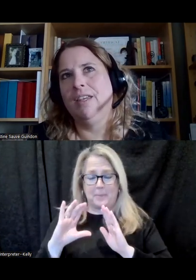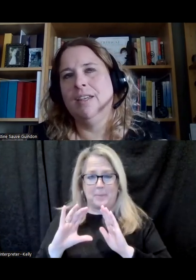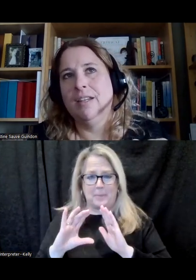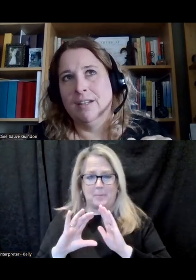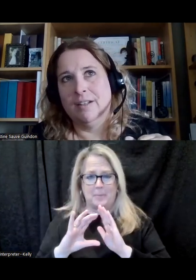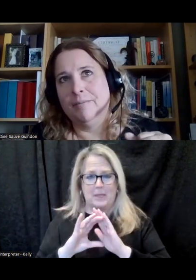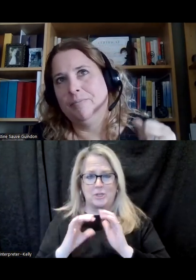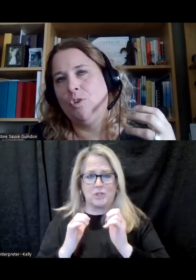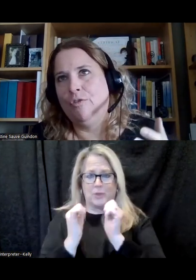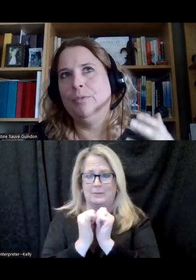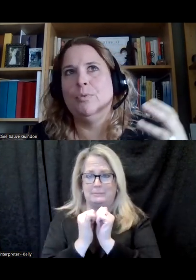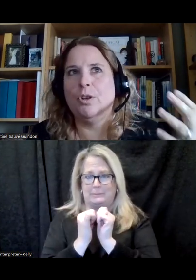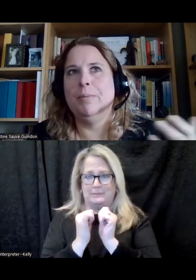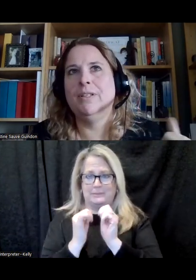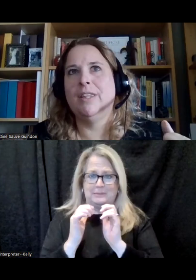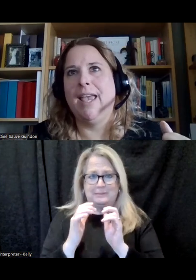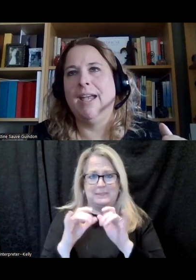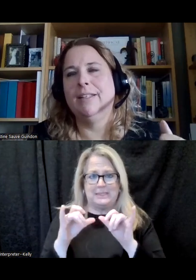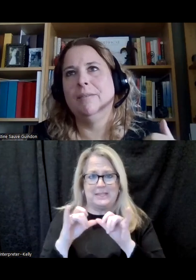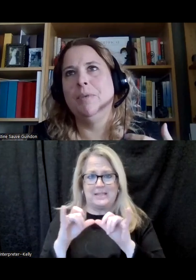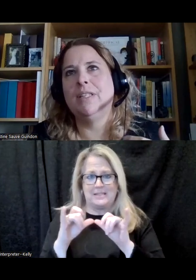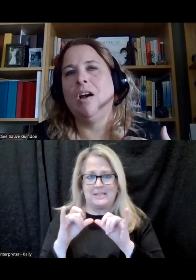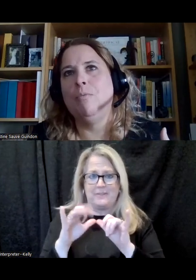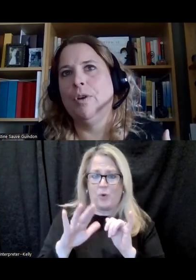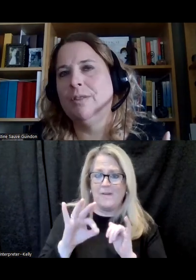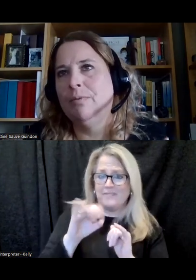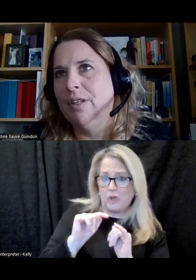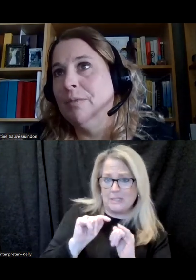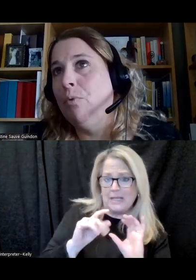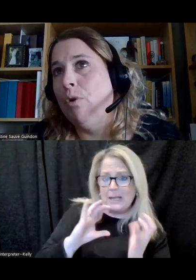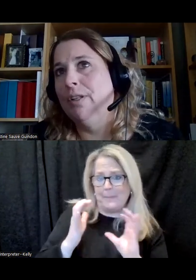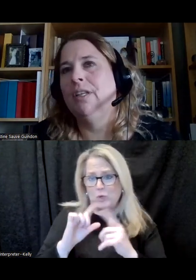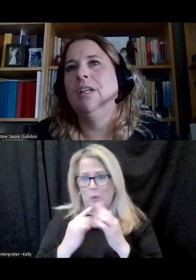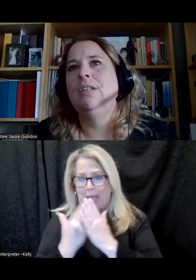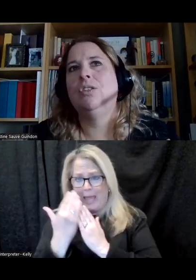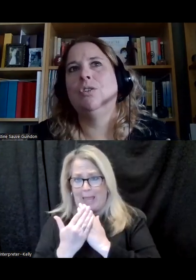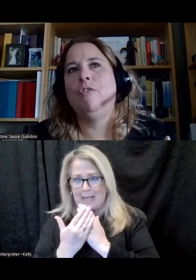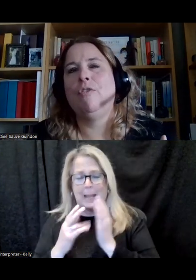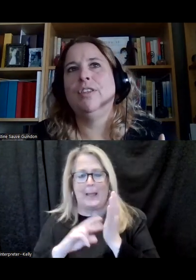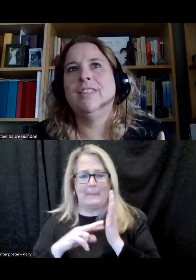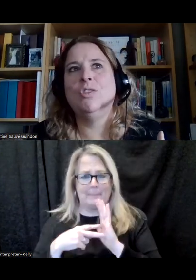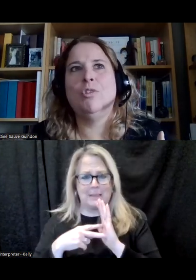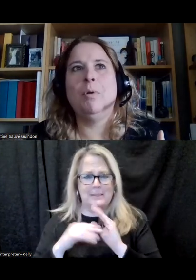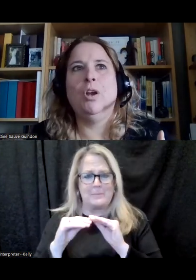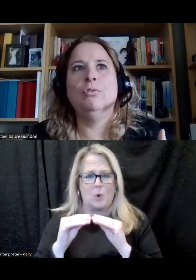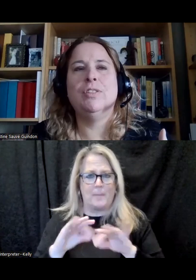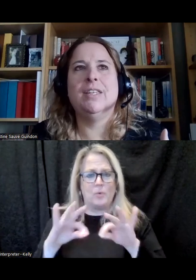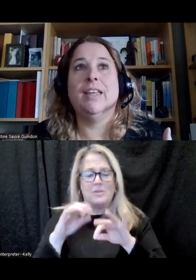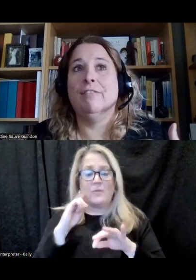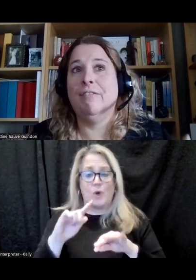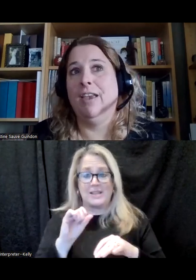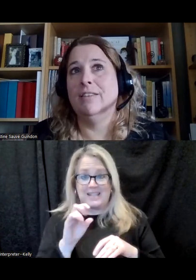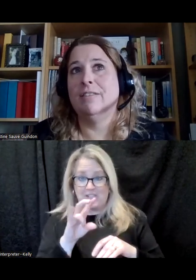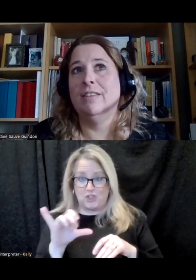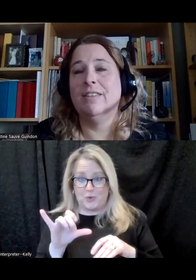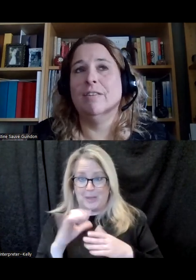the your foot compared to the hand, it means how more it's important. So for the sensory part, you see that